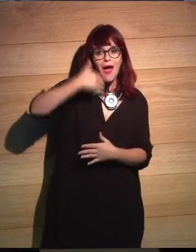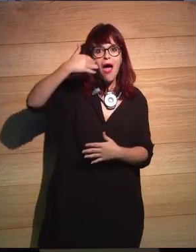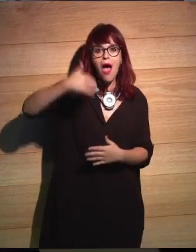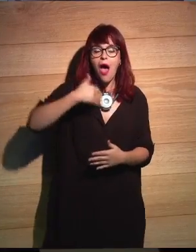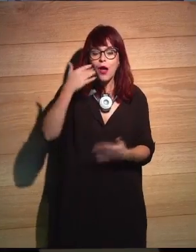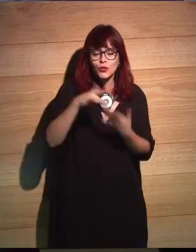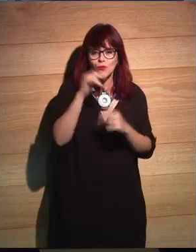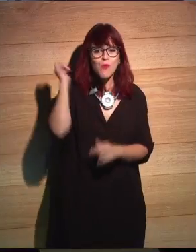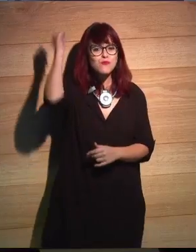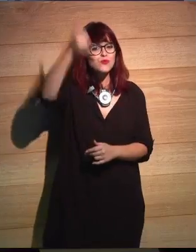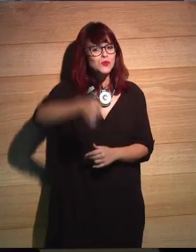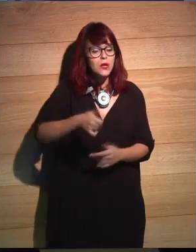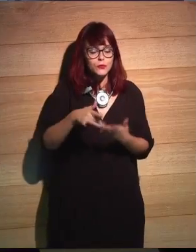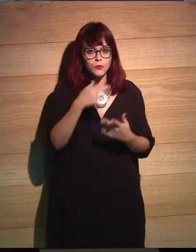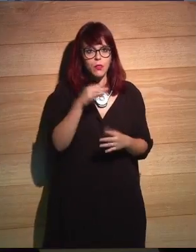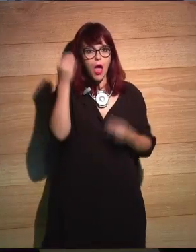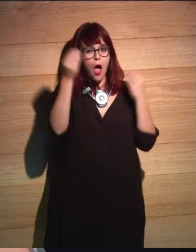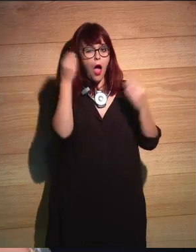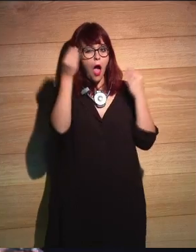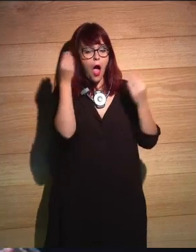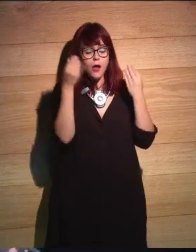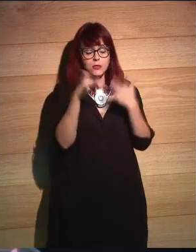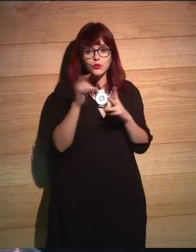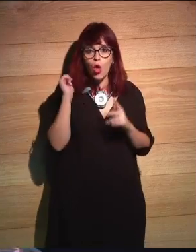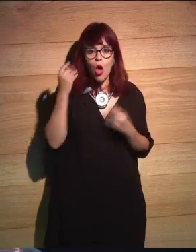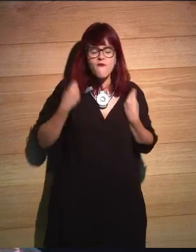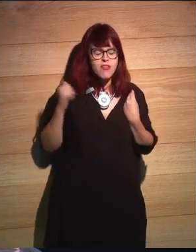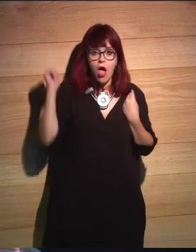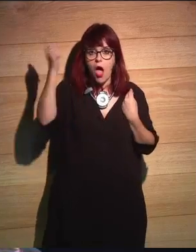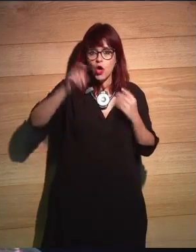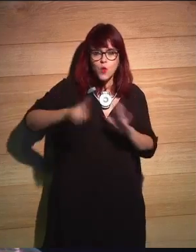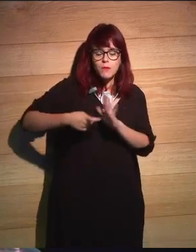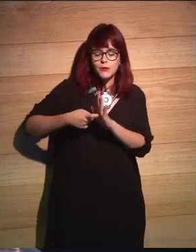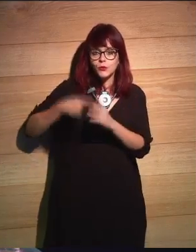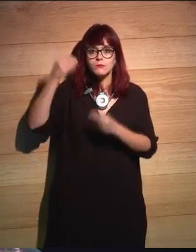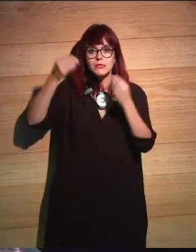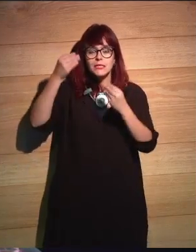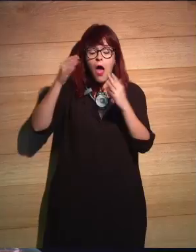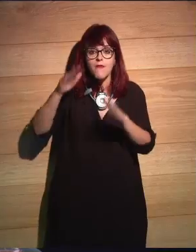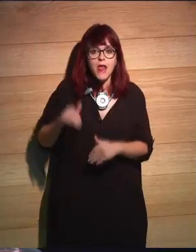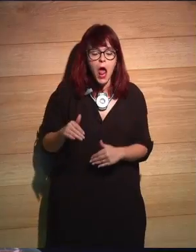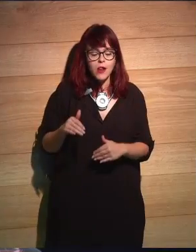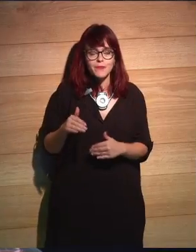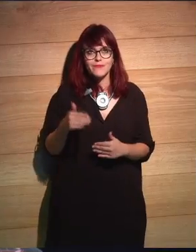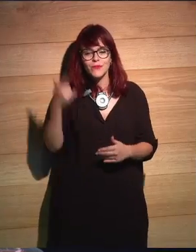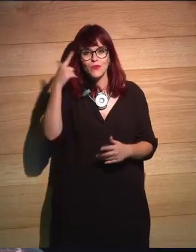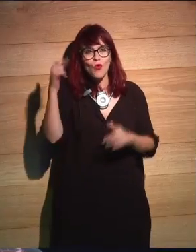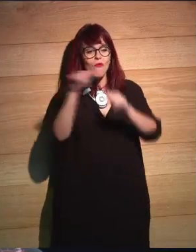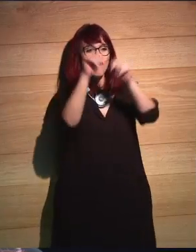years, maybe his whole life? So I don't know, it's another way of reading, maybe.